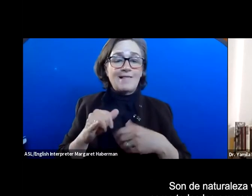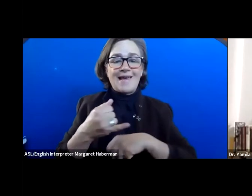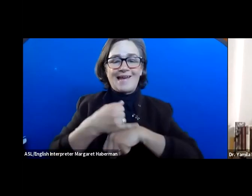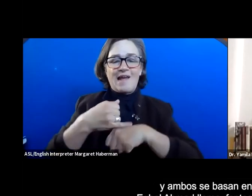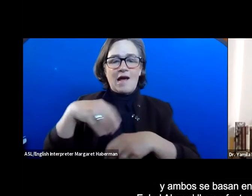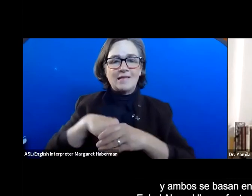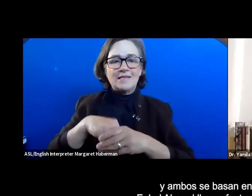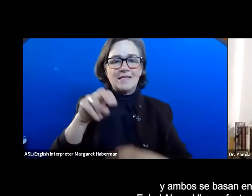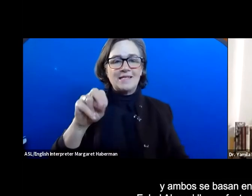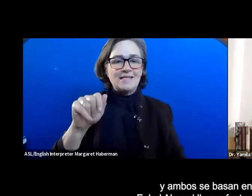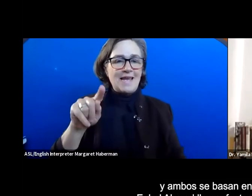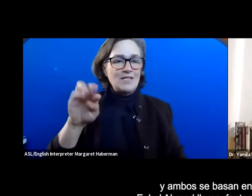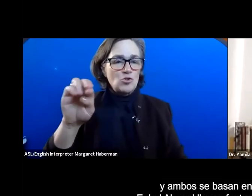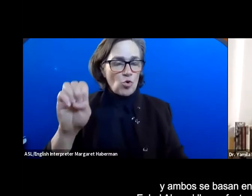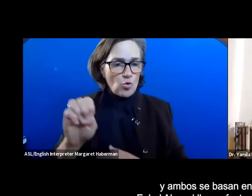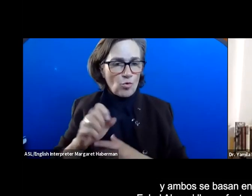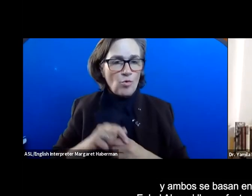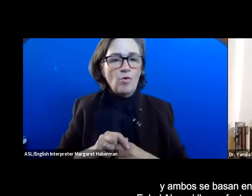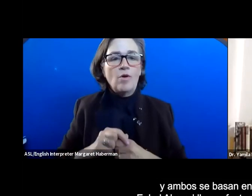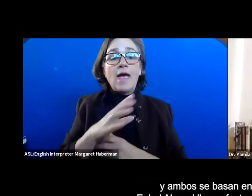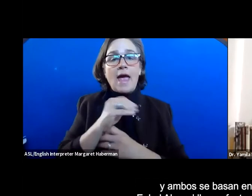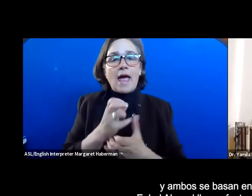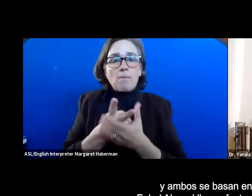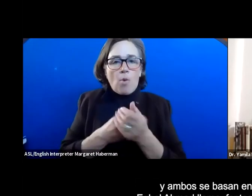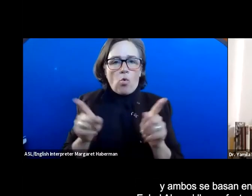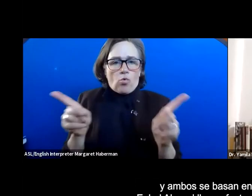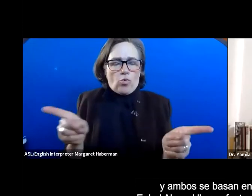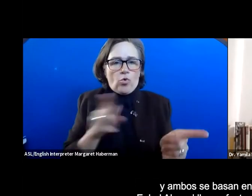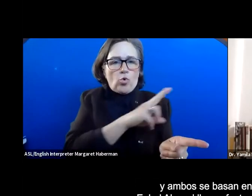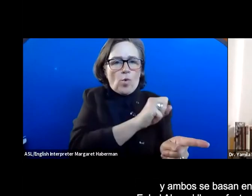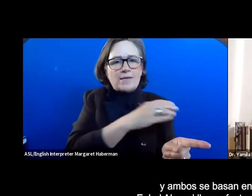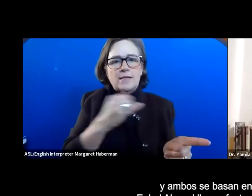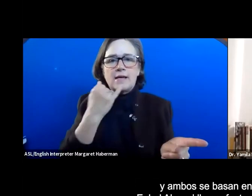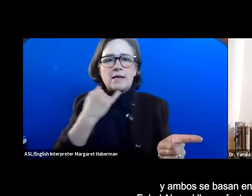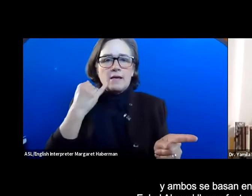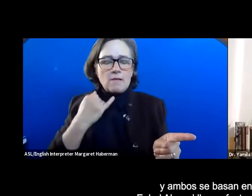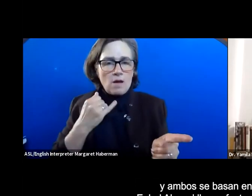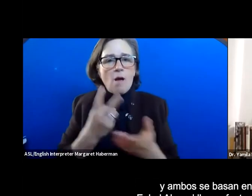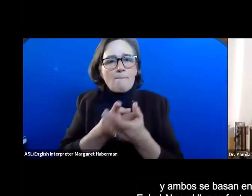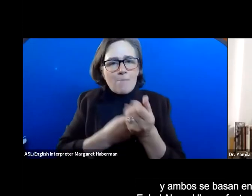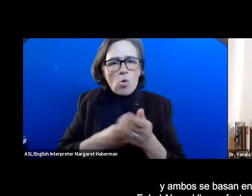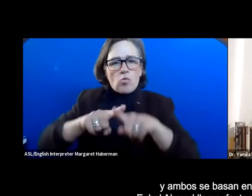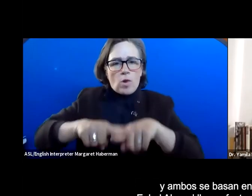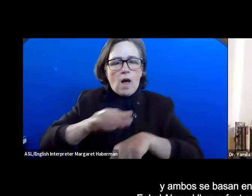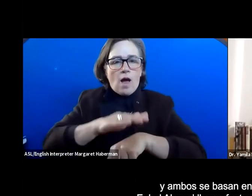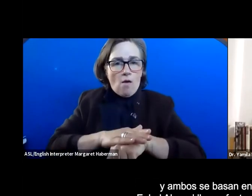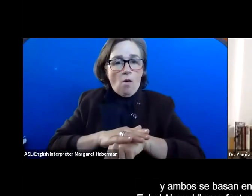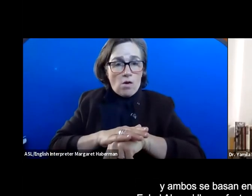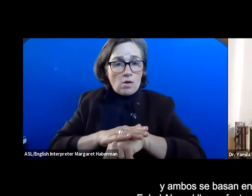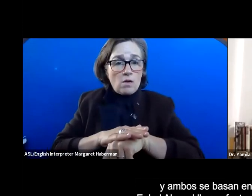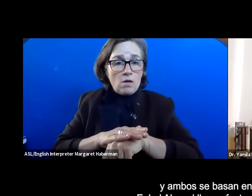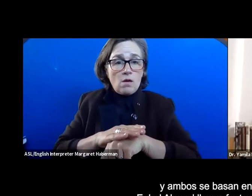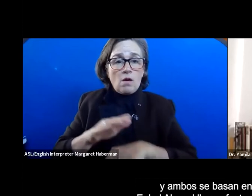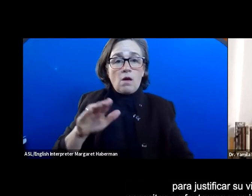enterprises. And they both rely on what Eqbal Ahmad calls ghosts